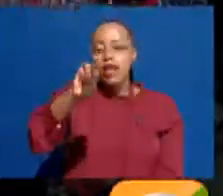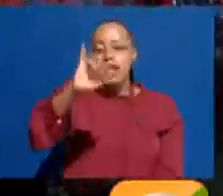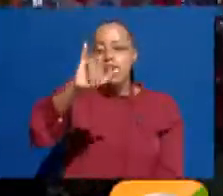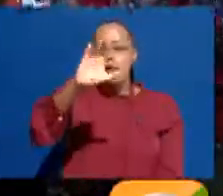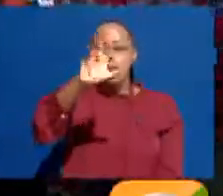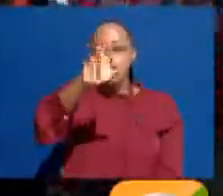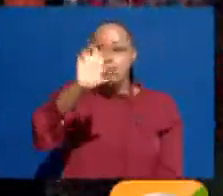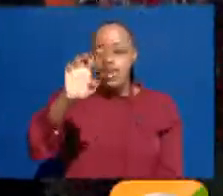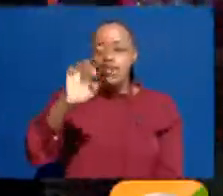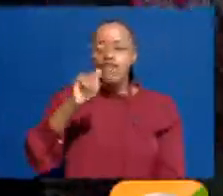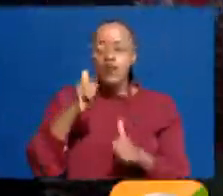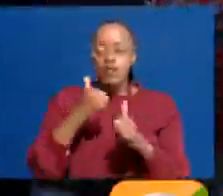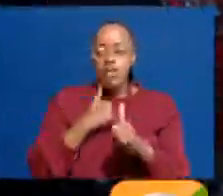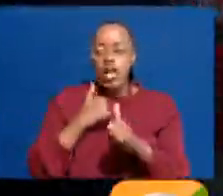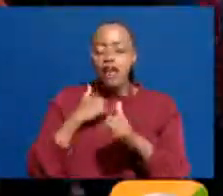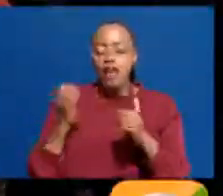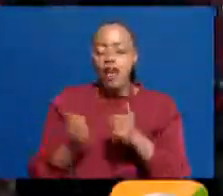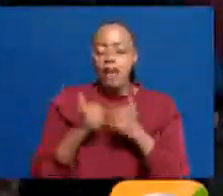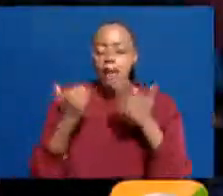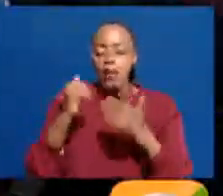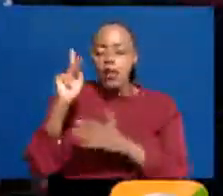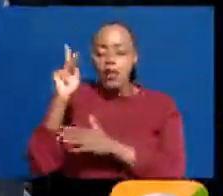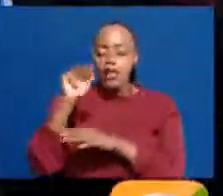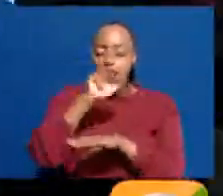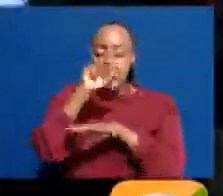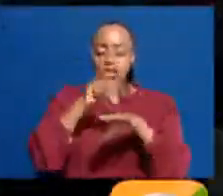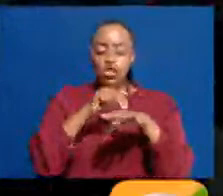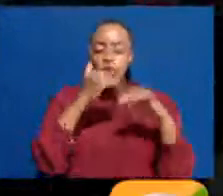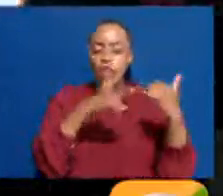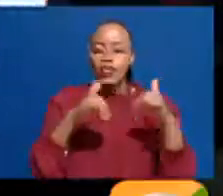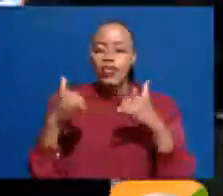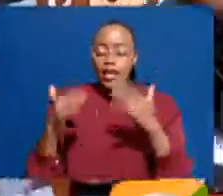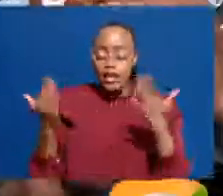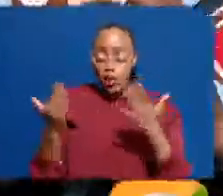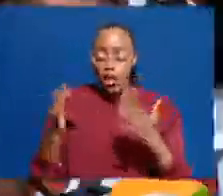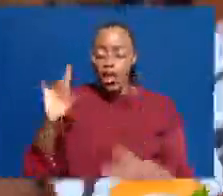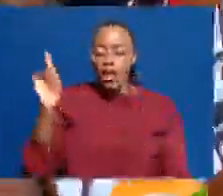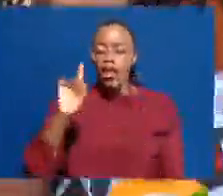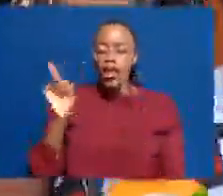Mugo, befittingly held at the Kenya National Theatre in Nairobi.